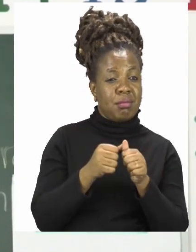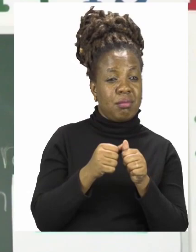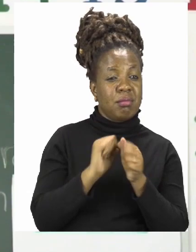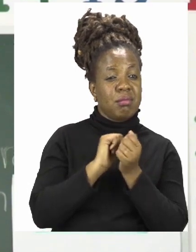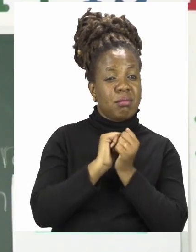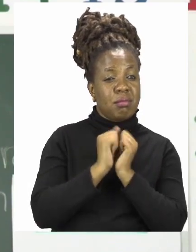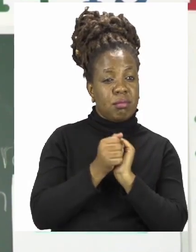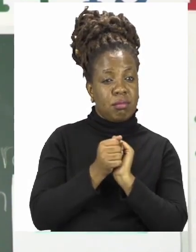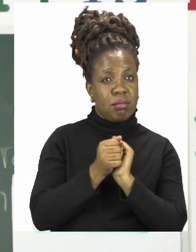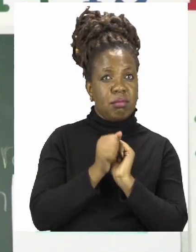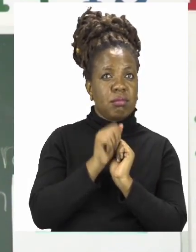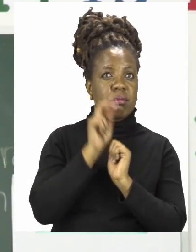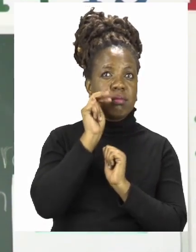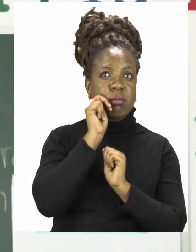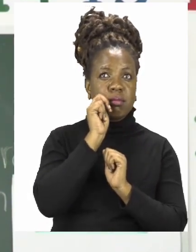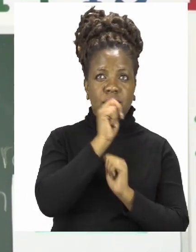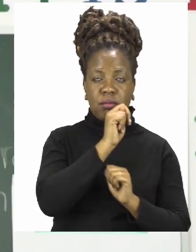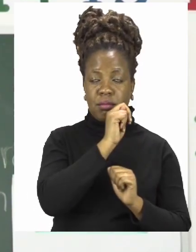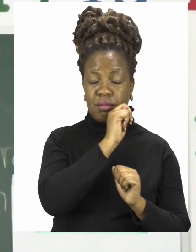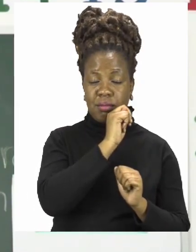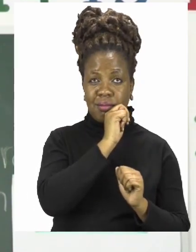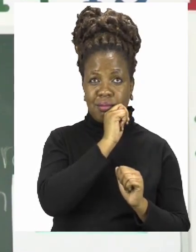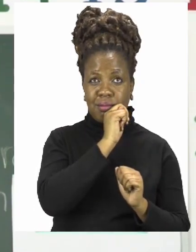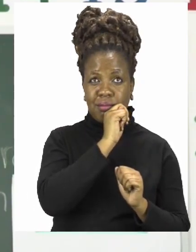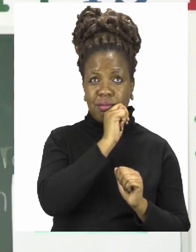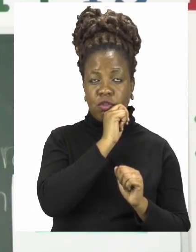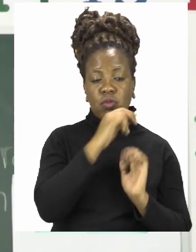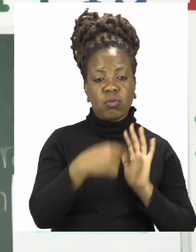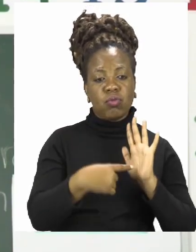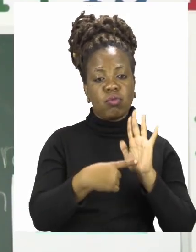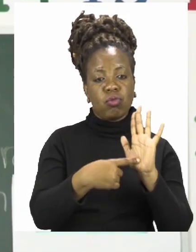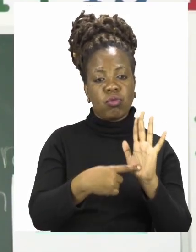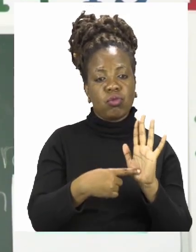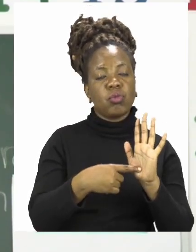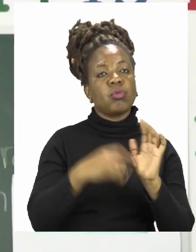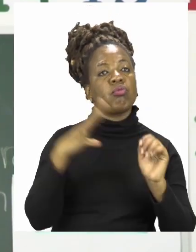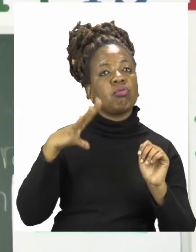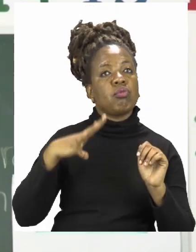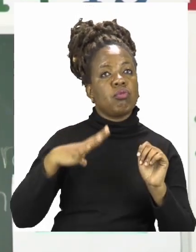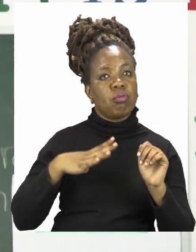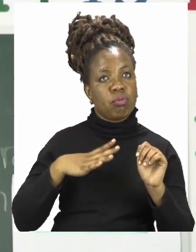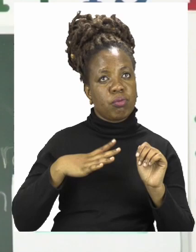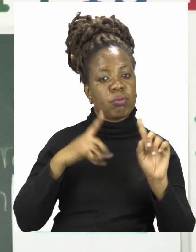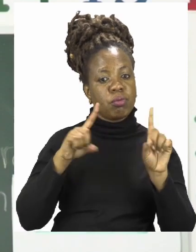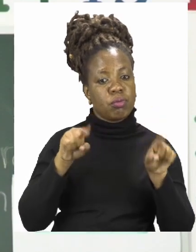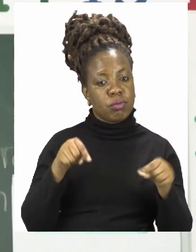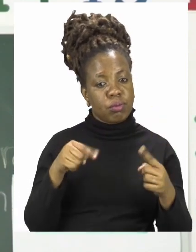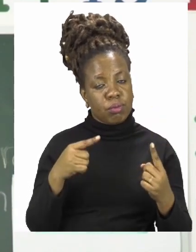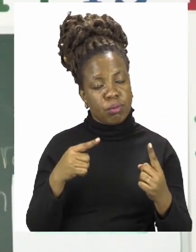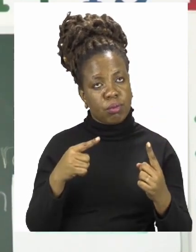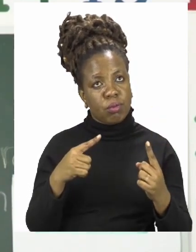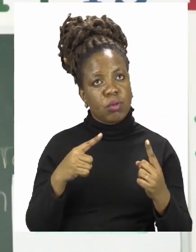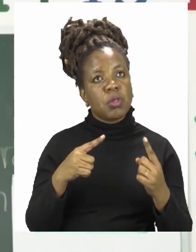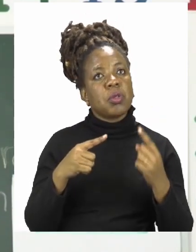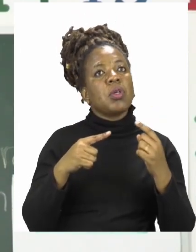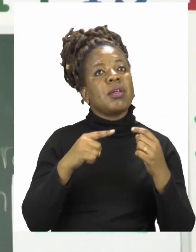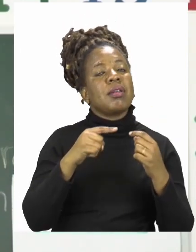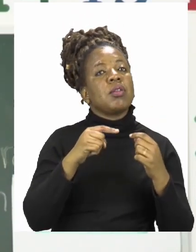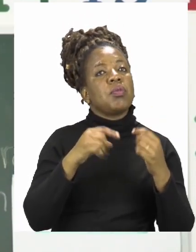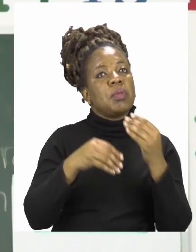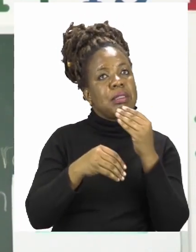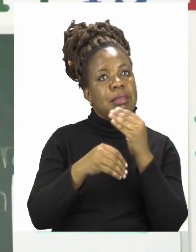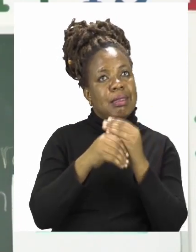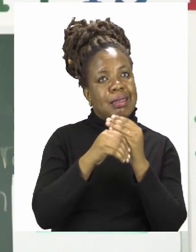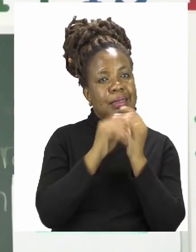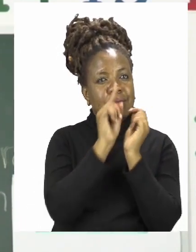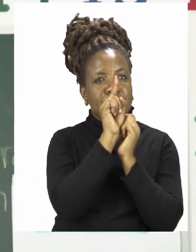possessive noun, you need to first add the apostrophe and then the S. Make sure that you are showing